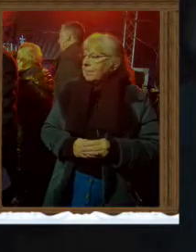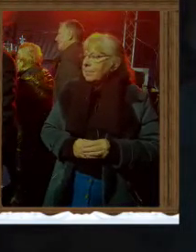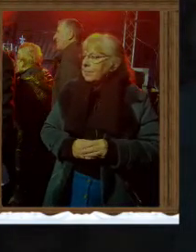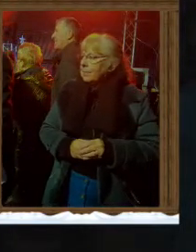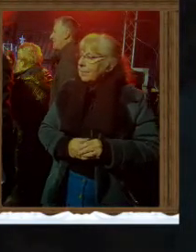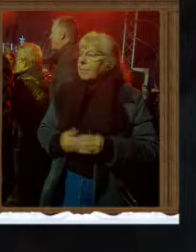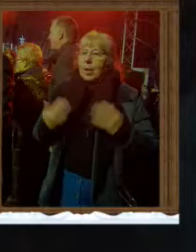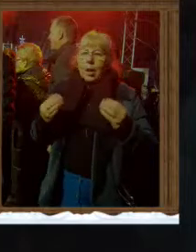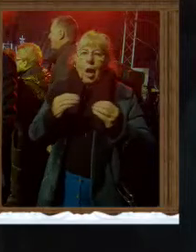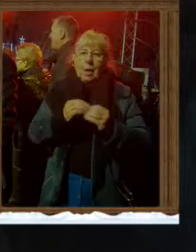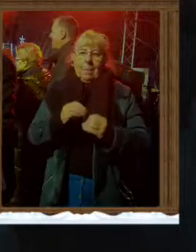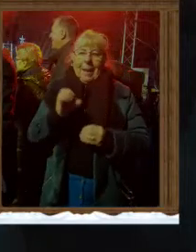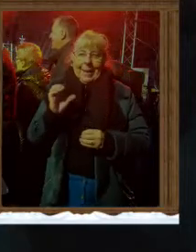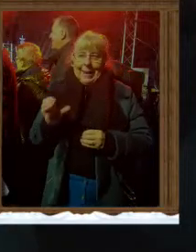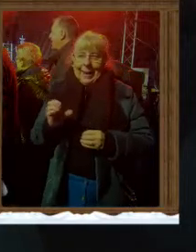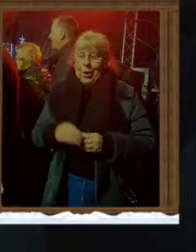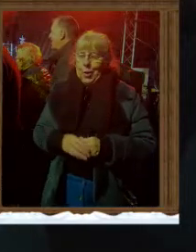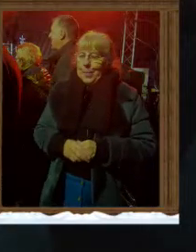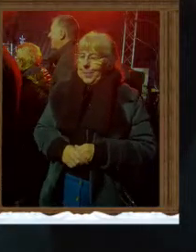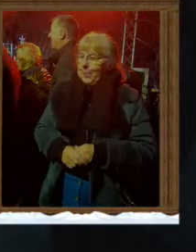Now it's Ballyclare.